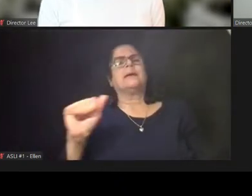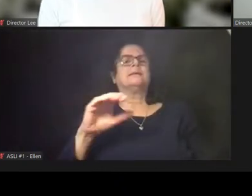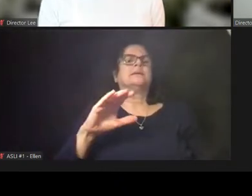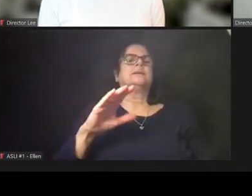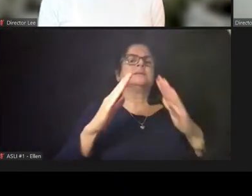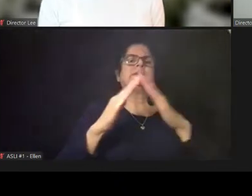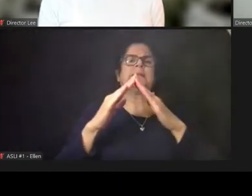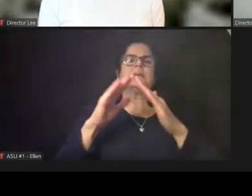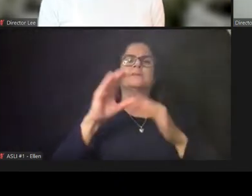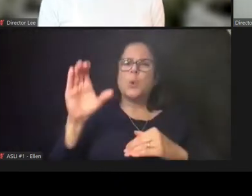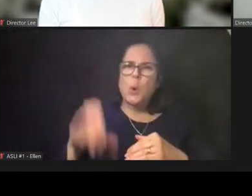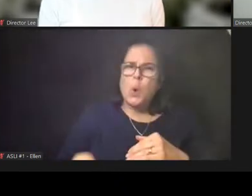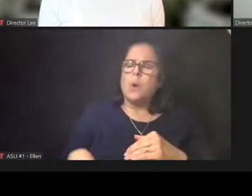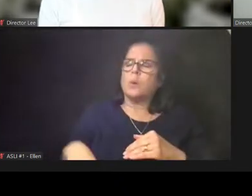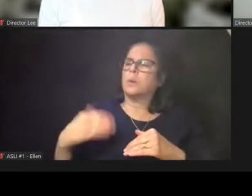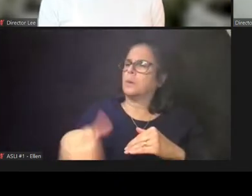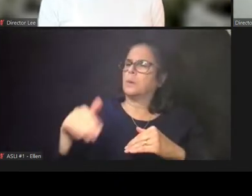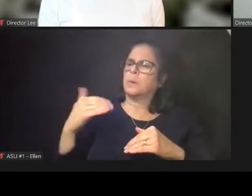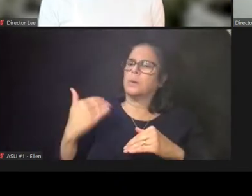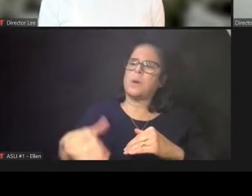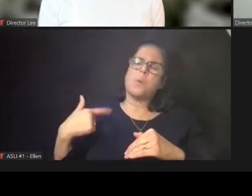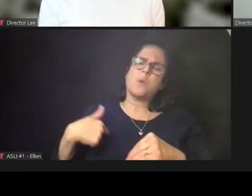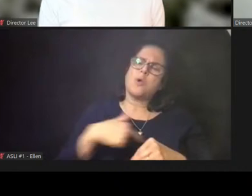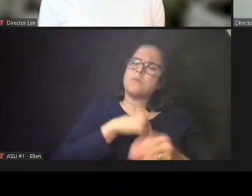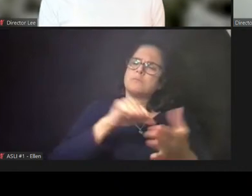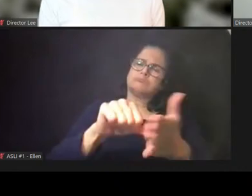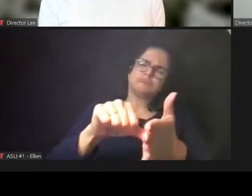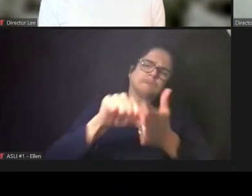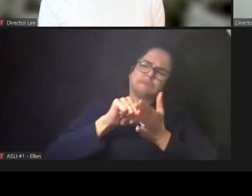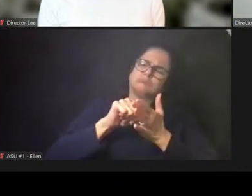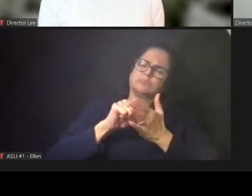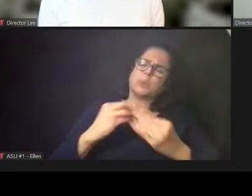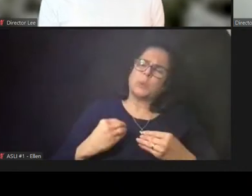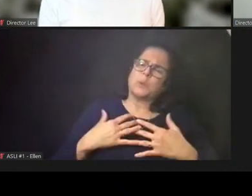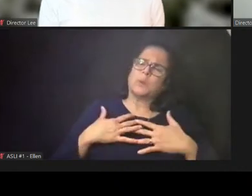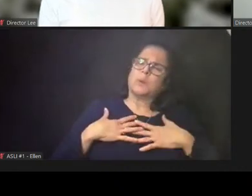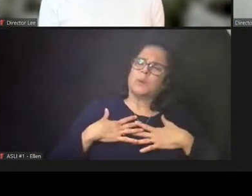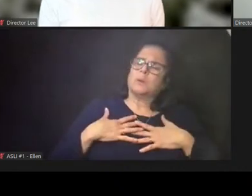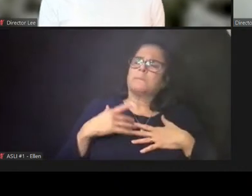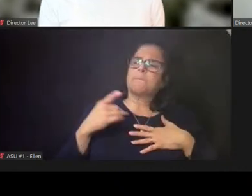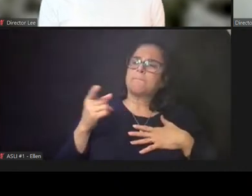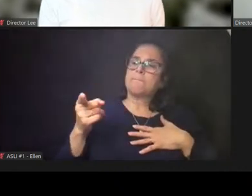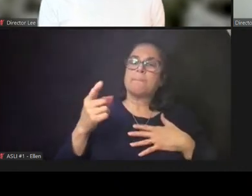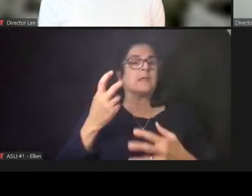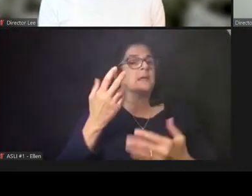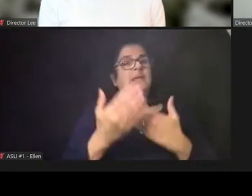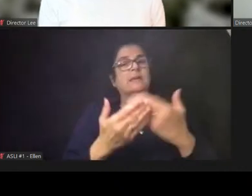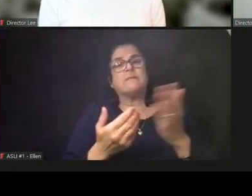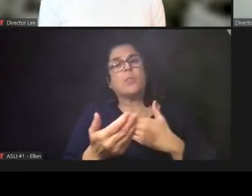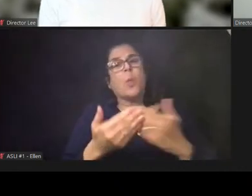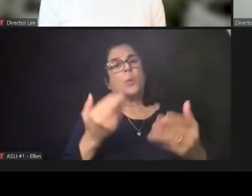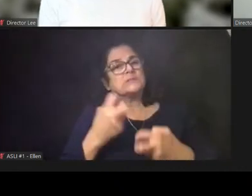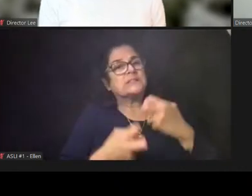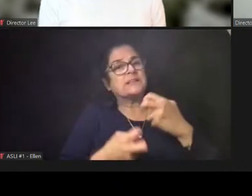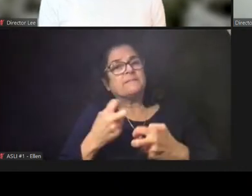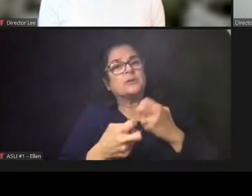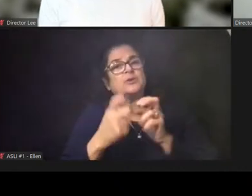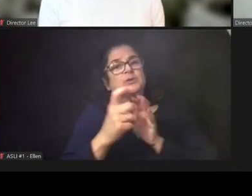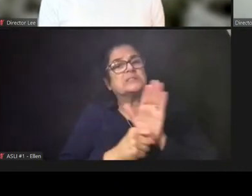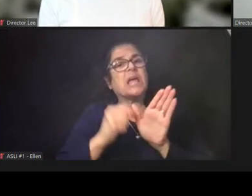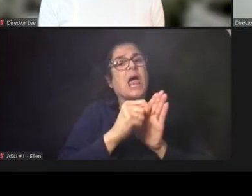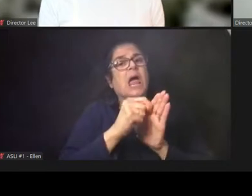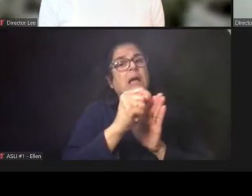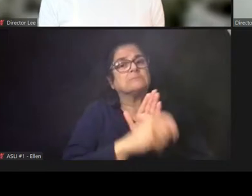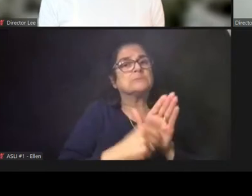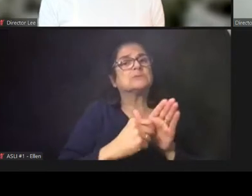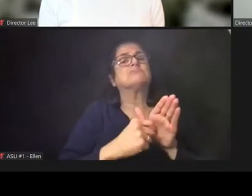to us all. You have helped guide us through some very trying times over the years,